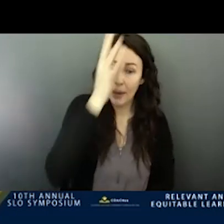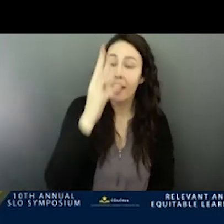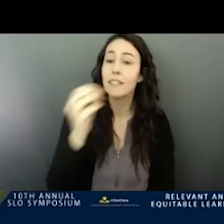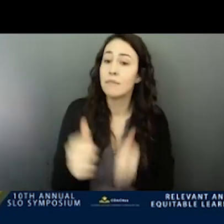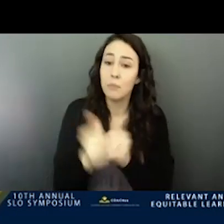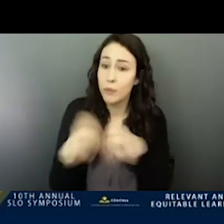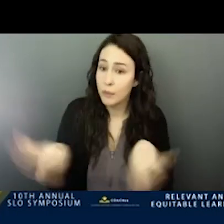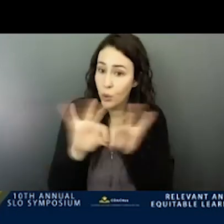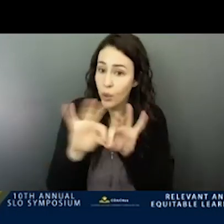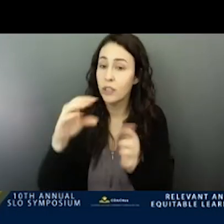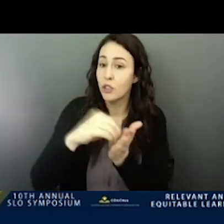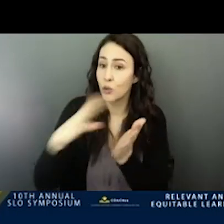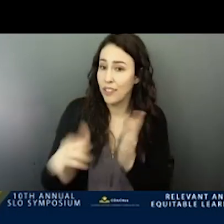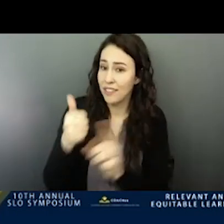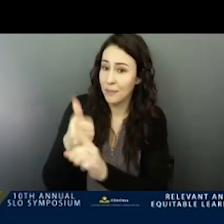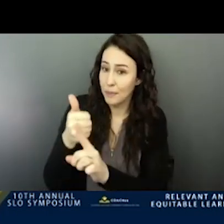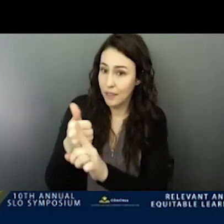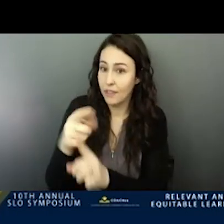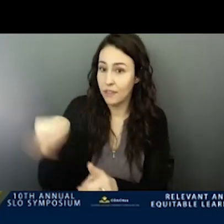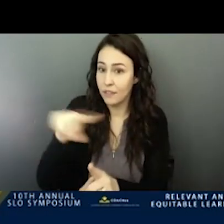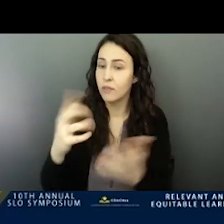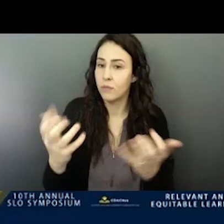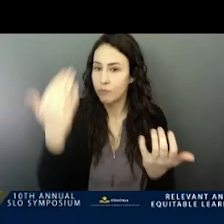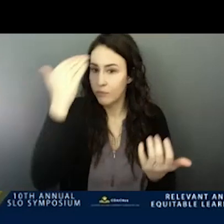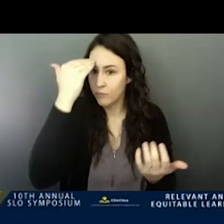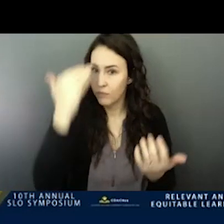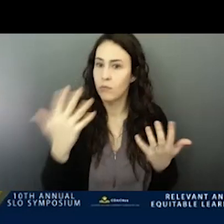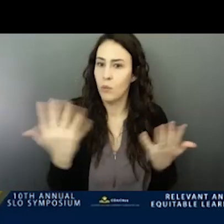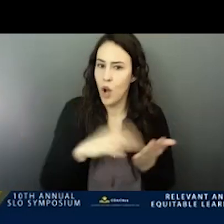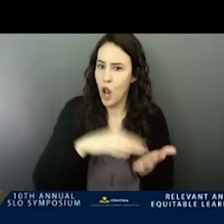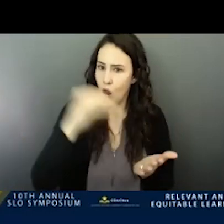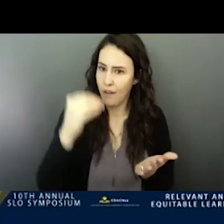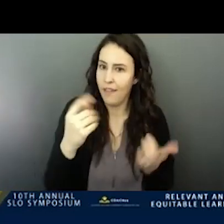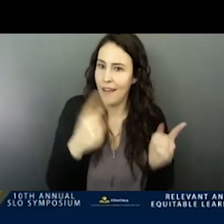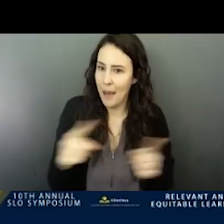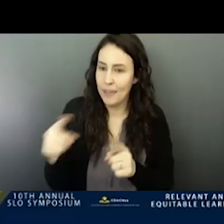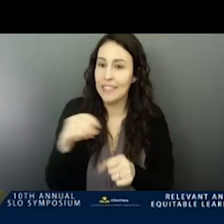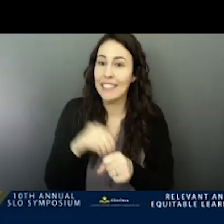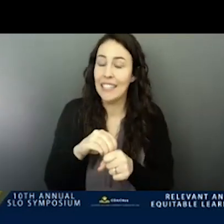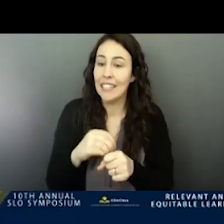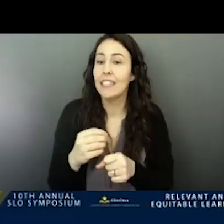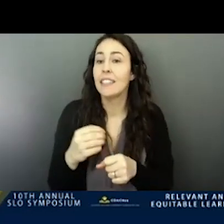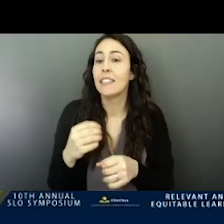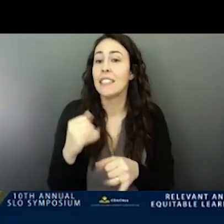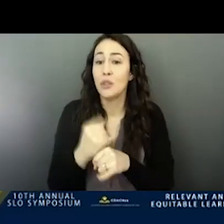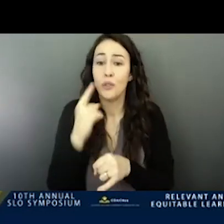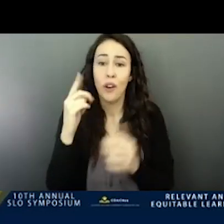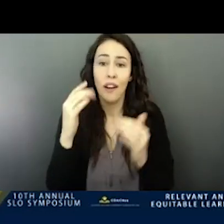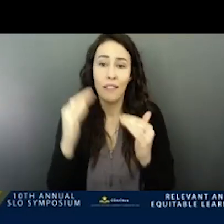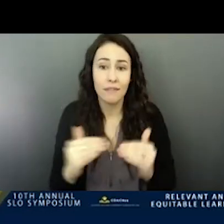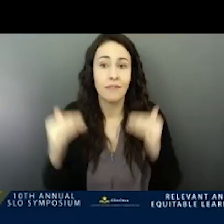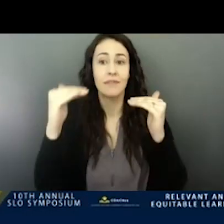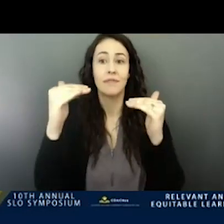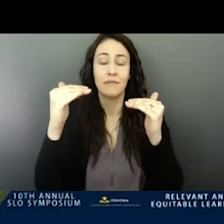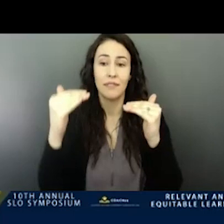students themselves want to know what learning takes place in institutions of higher education and how it can